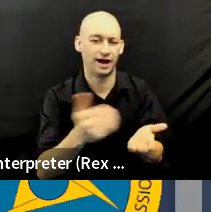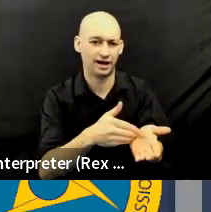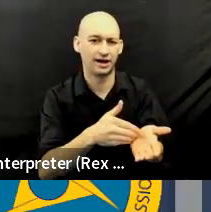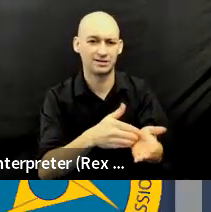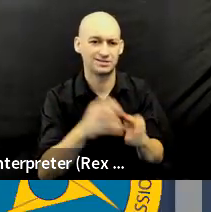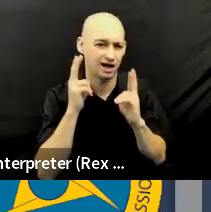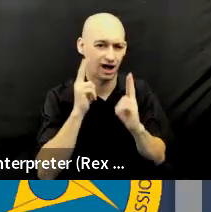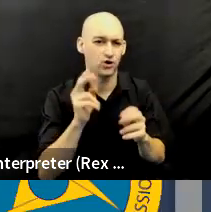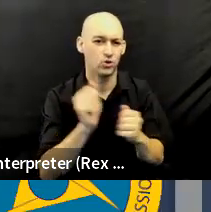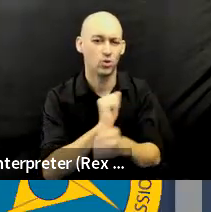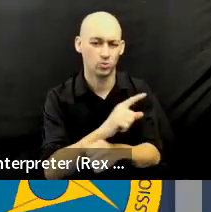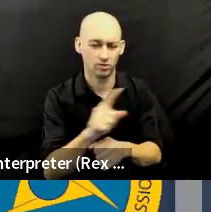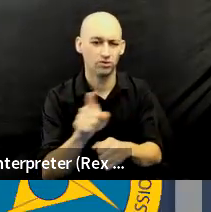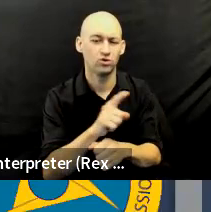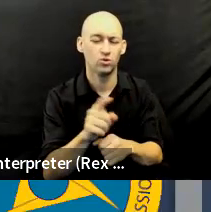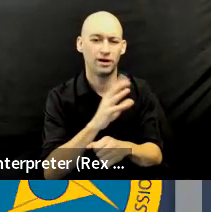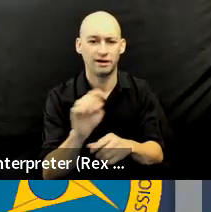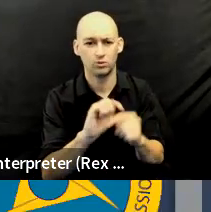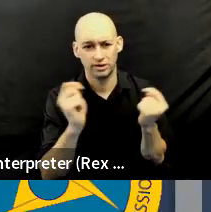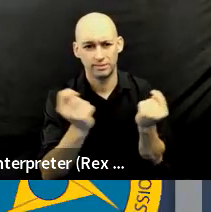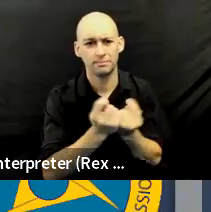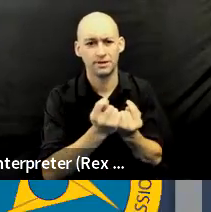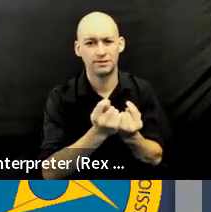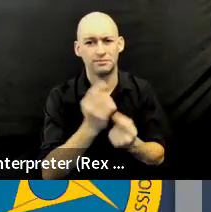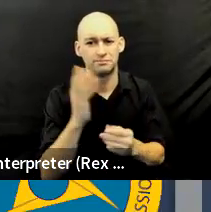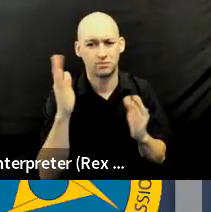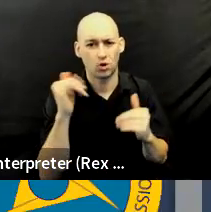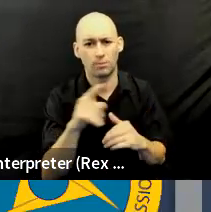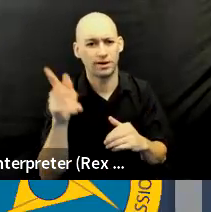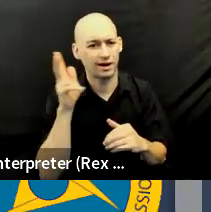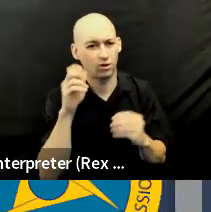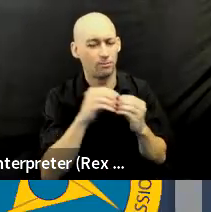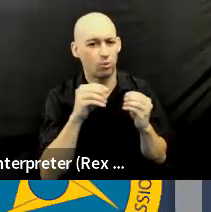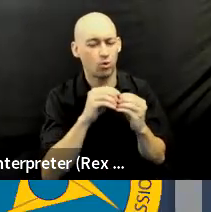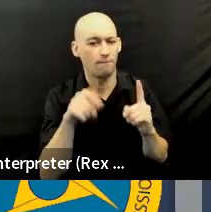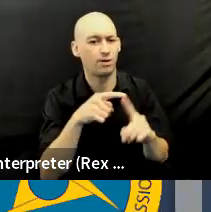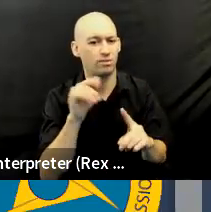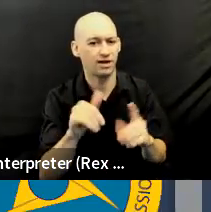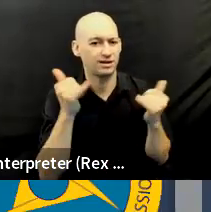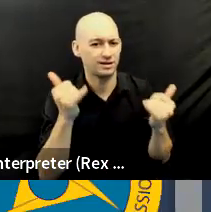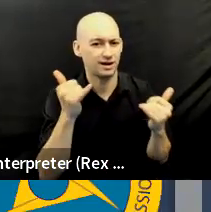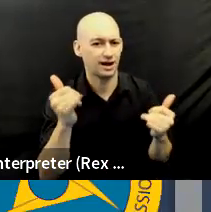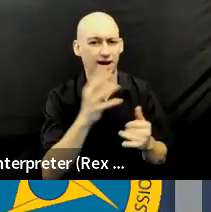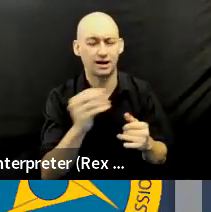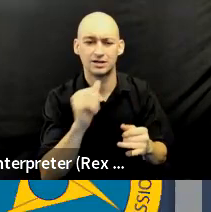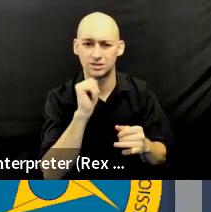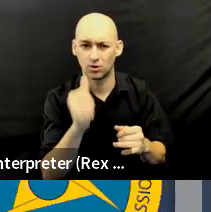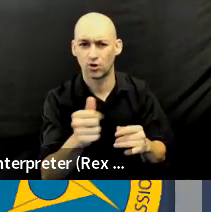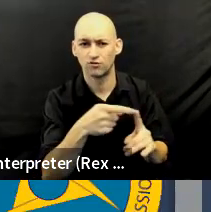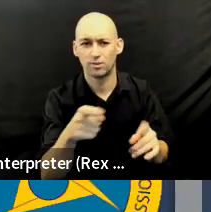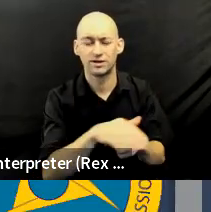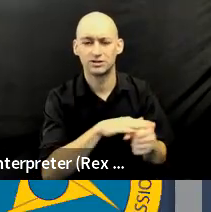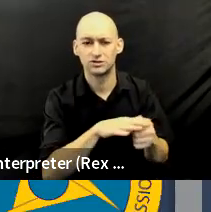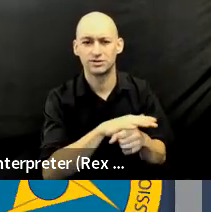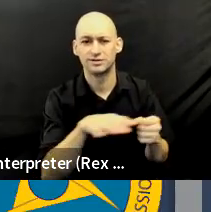to work with you and your team. I hope we'll hear more about that today or tomorrow from District